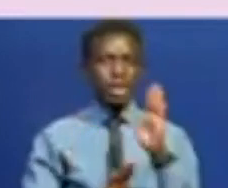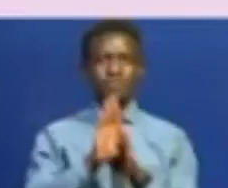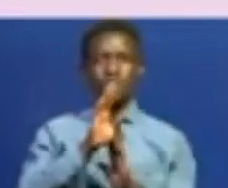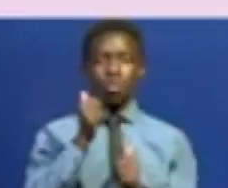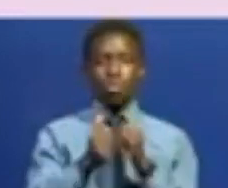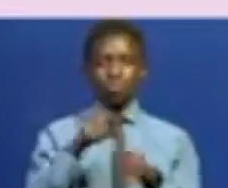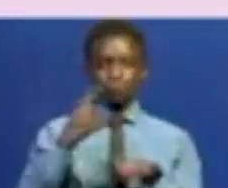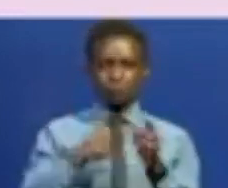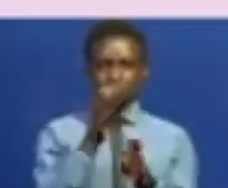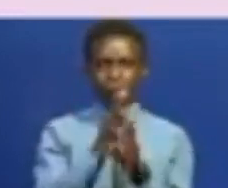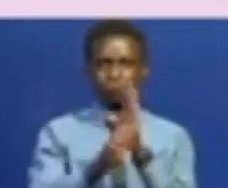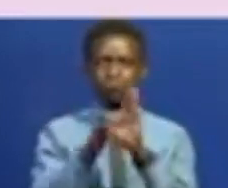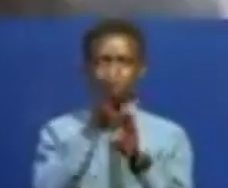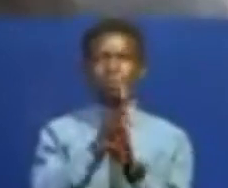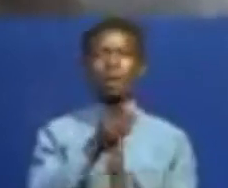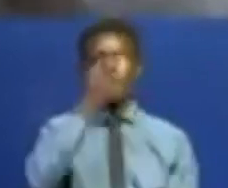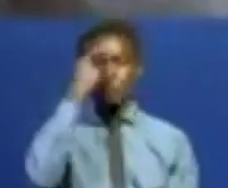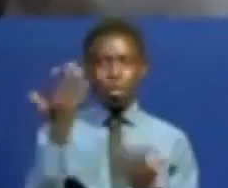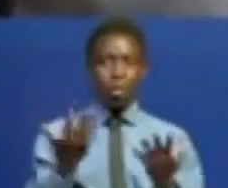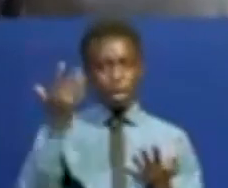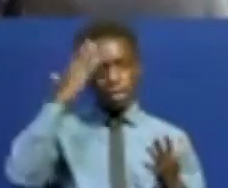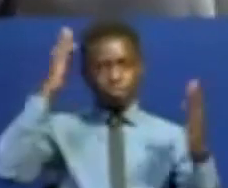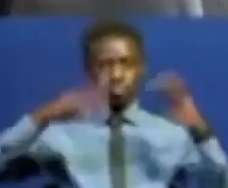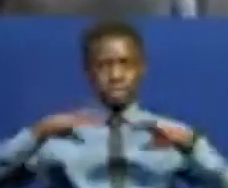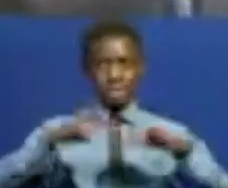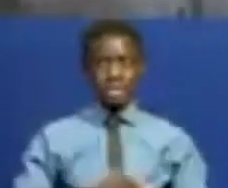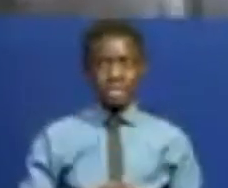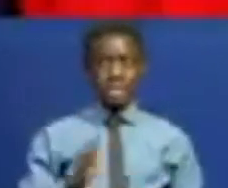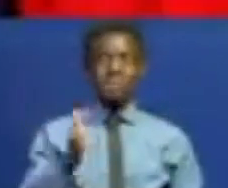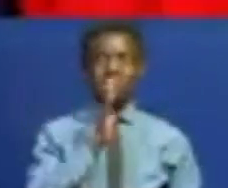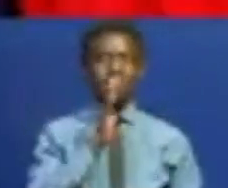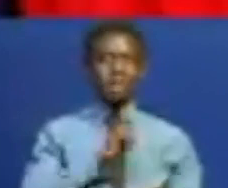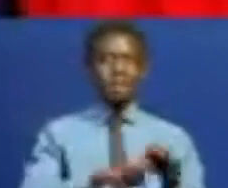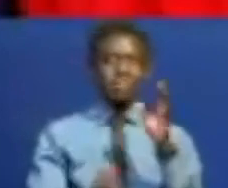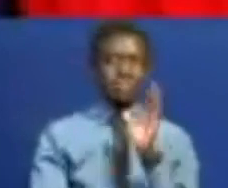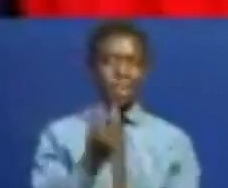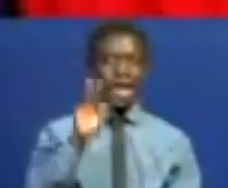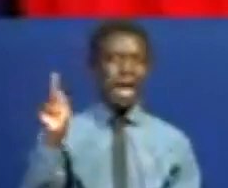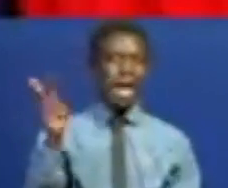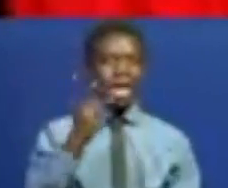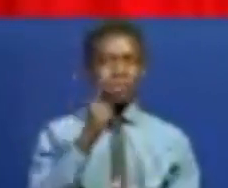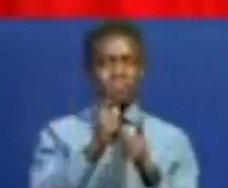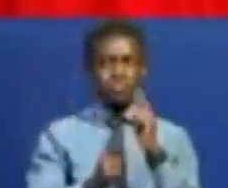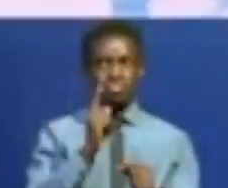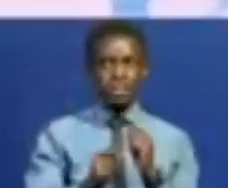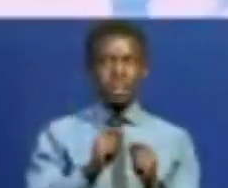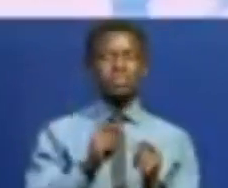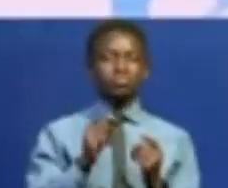place because of the seasonality. They were speaking during the launch of the Kenya Dairy Industry Sustainability Roadmap